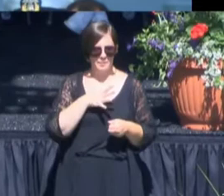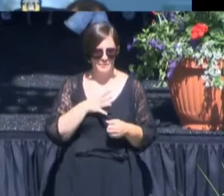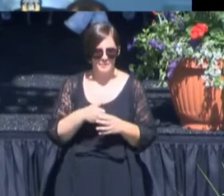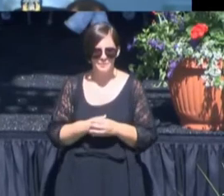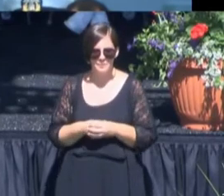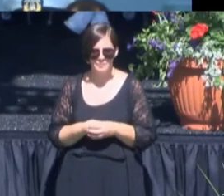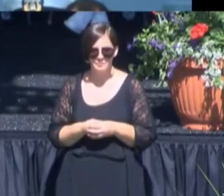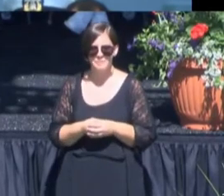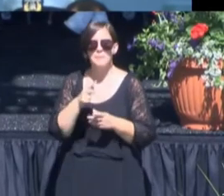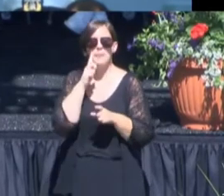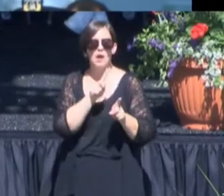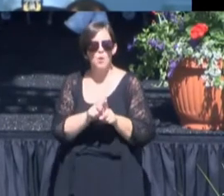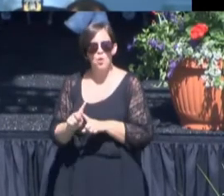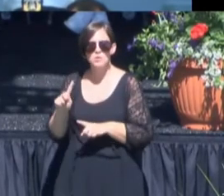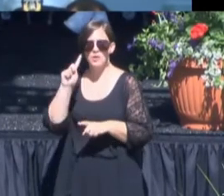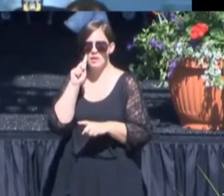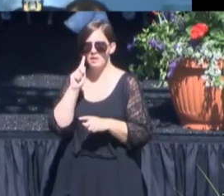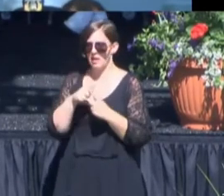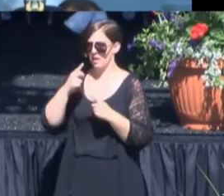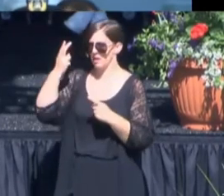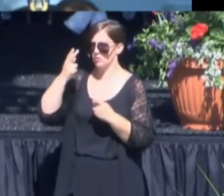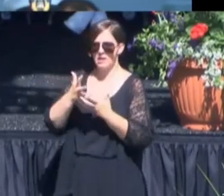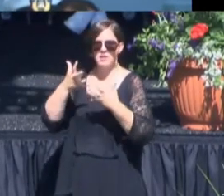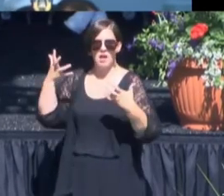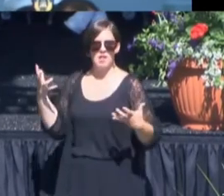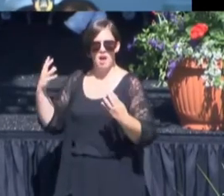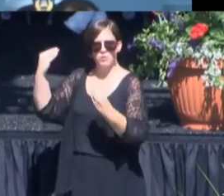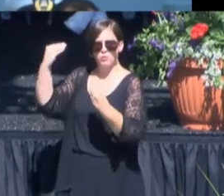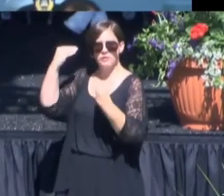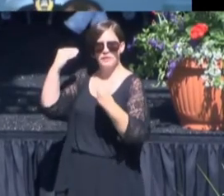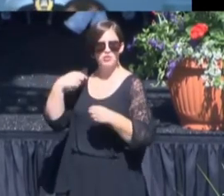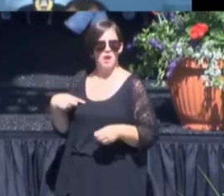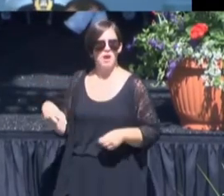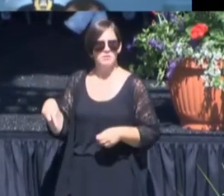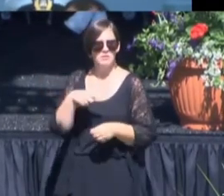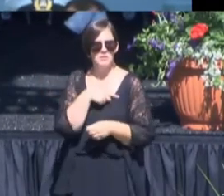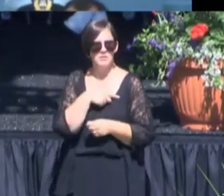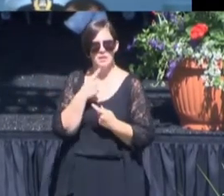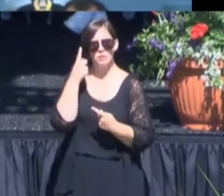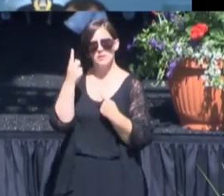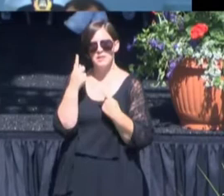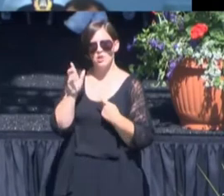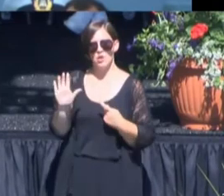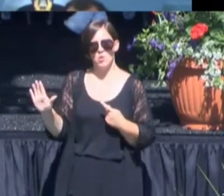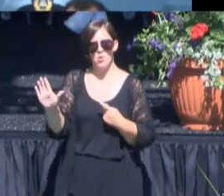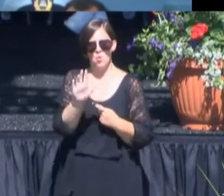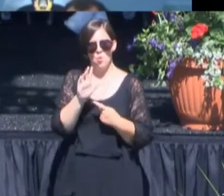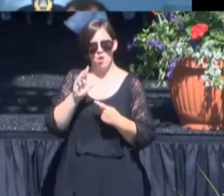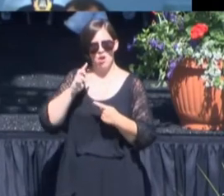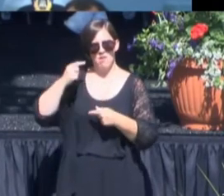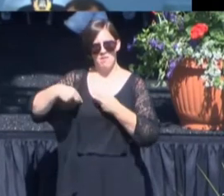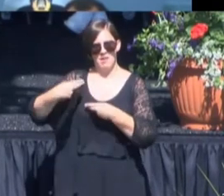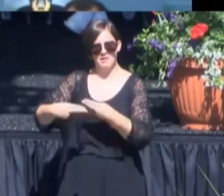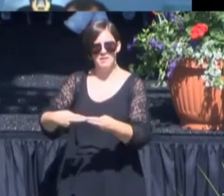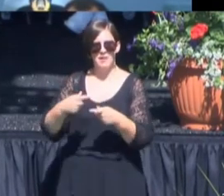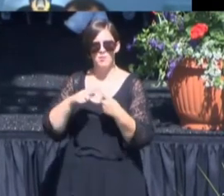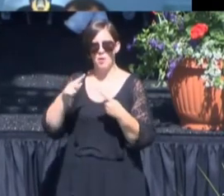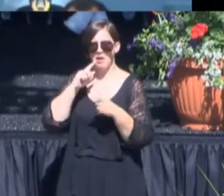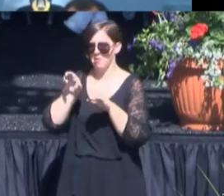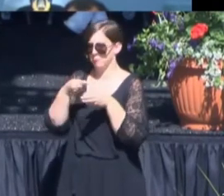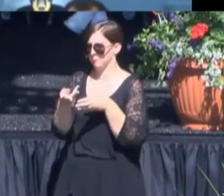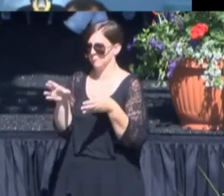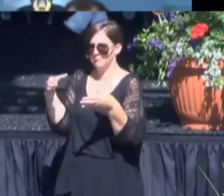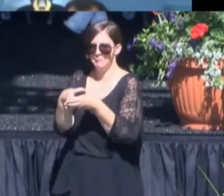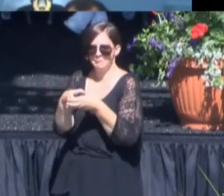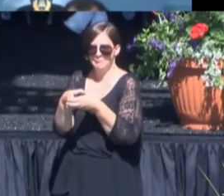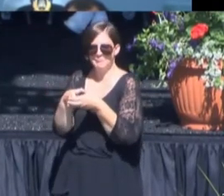think, too, that history has much to teach us, and we consider that your legacy began when a handful of colonials in Maine decided to pick